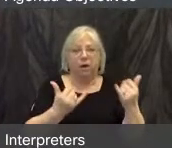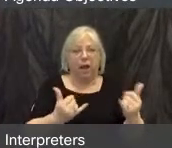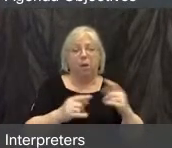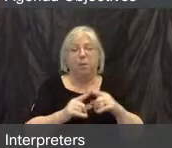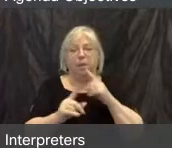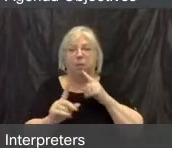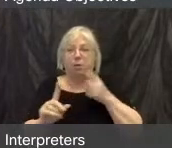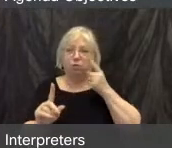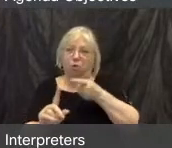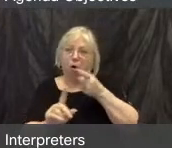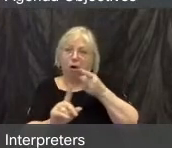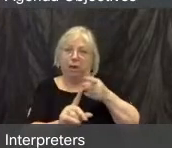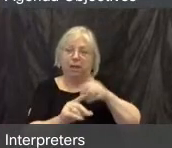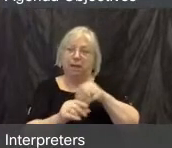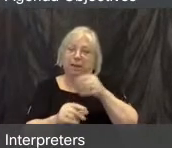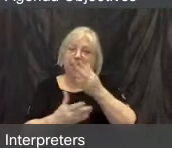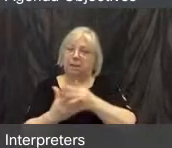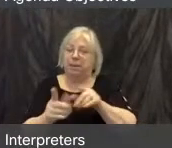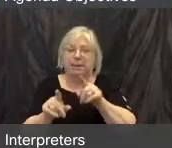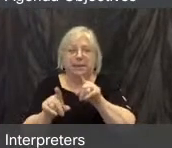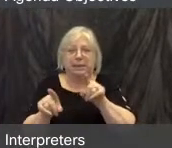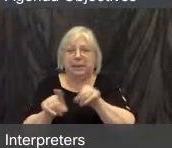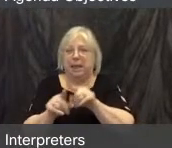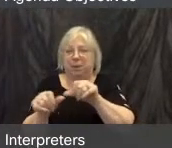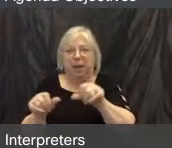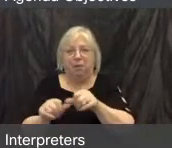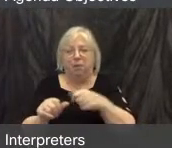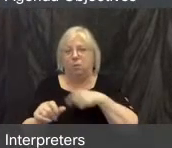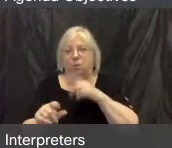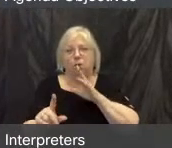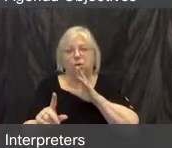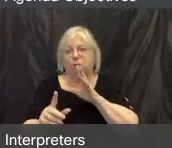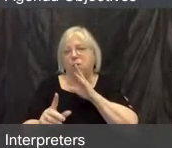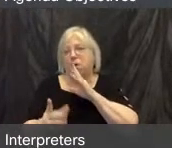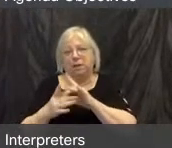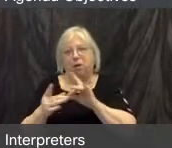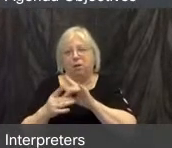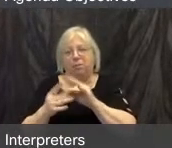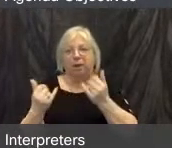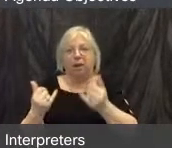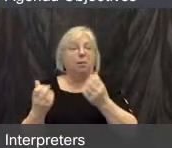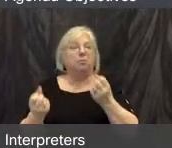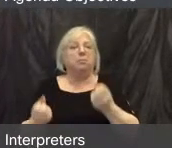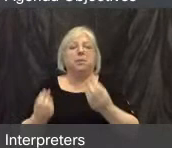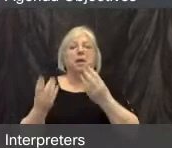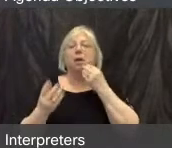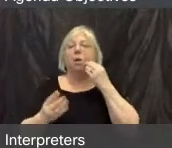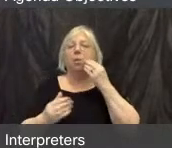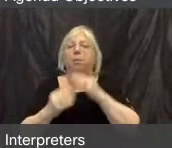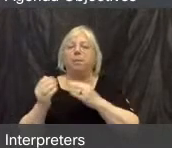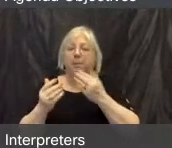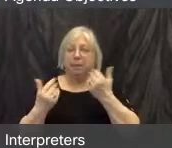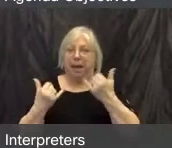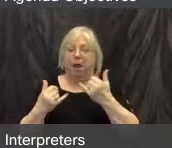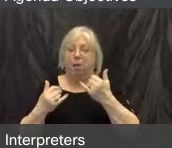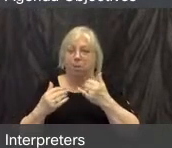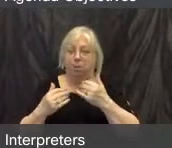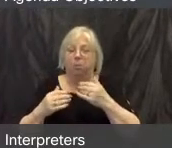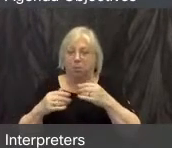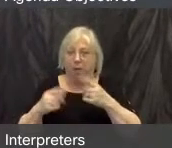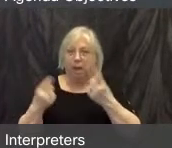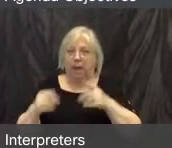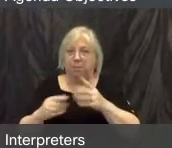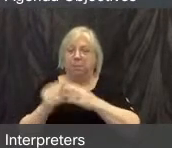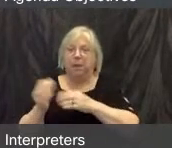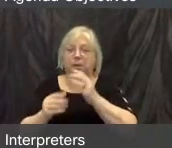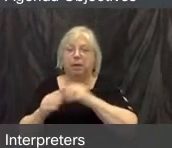was targeted in some of those specific areas we're talking about right now. A lot of new homes you've seen built in wards 1 and 2. Director Miller